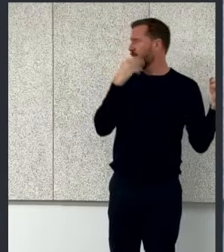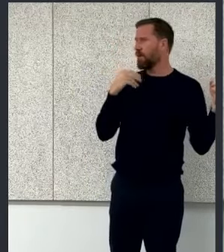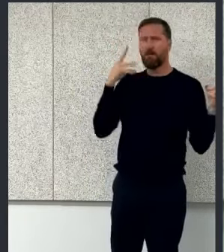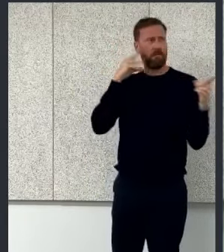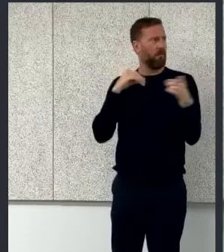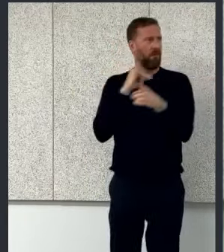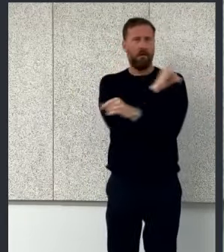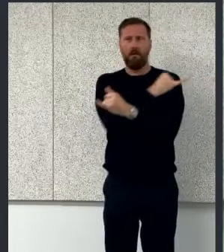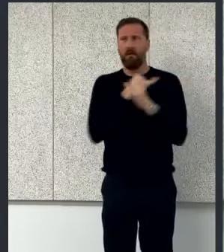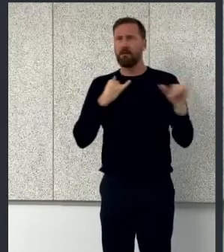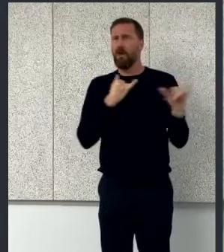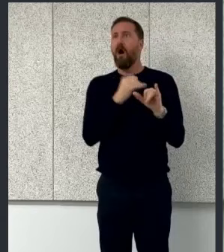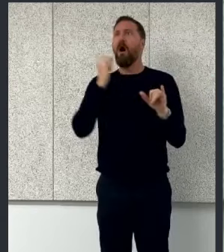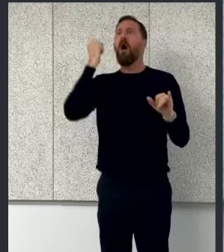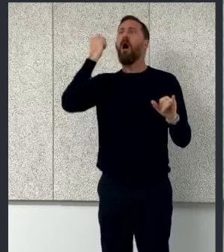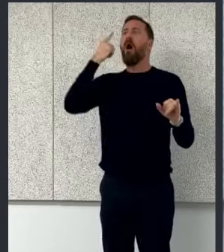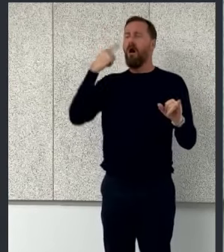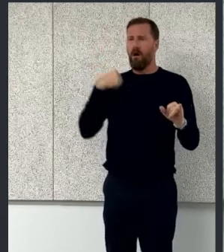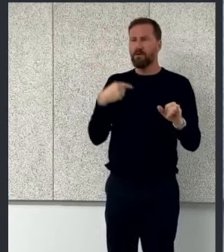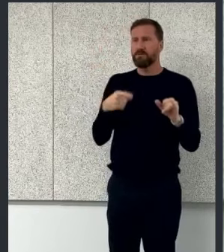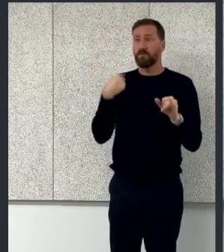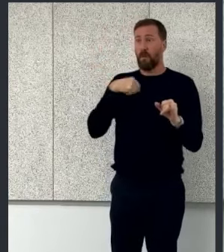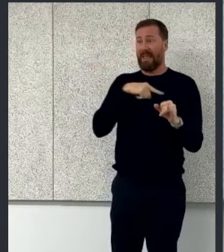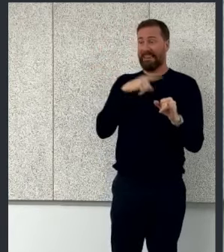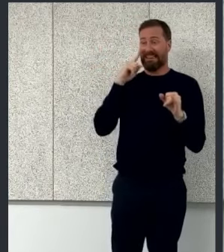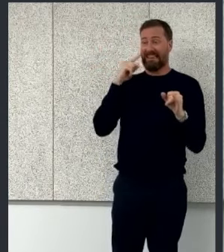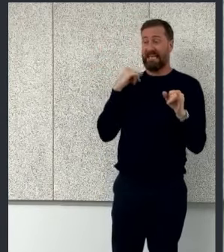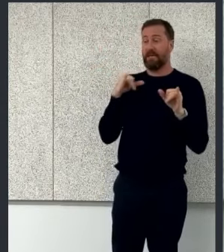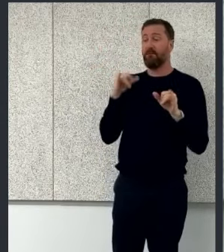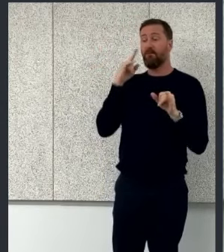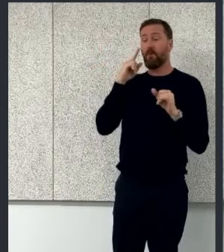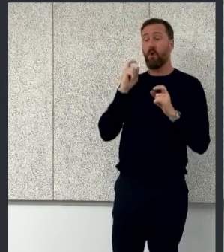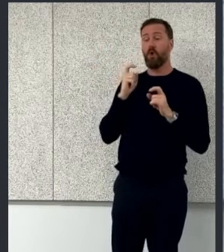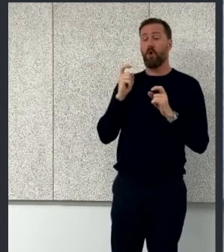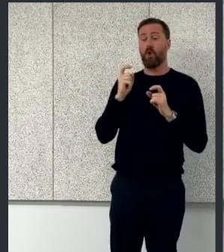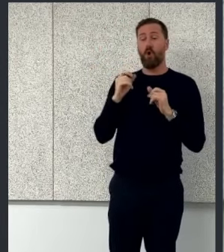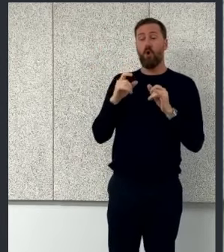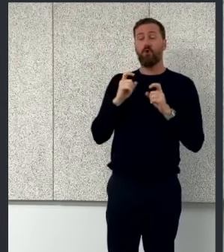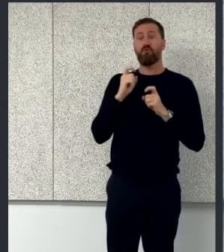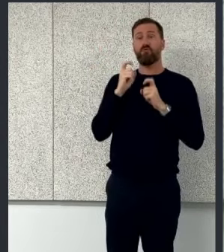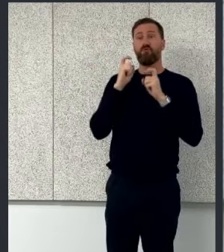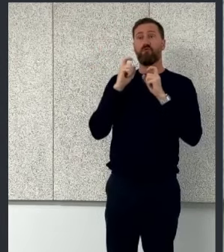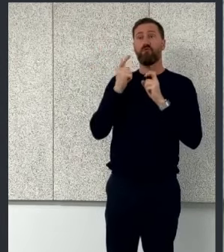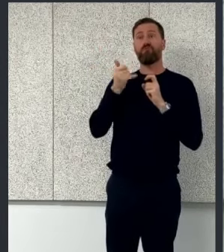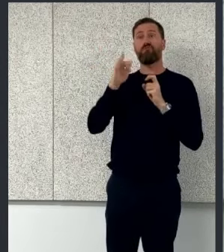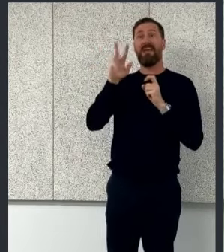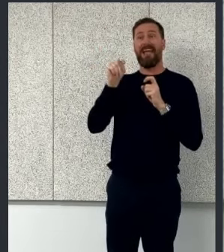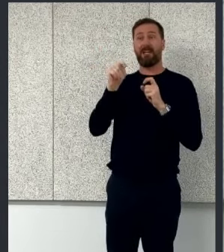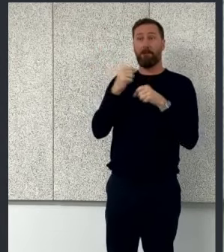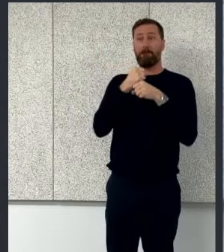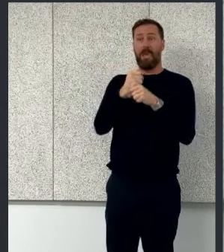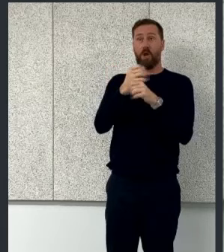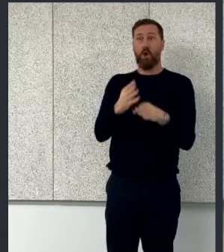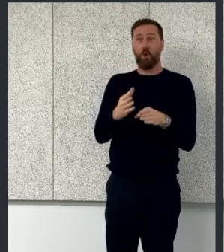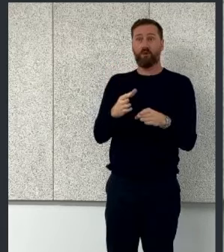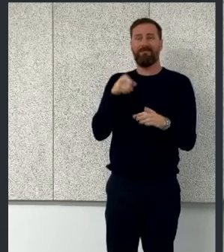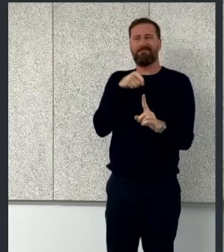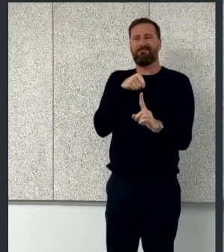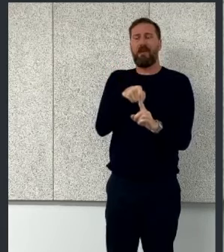And then also, I think it's incumbent on us as grant makers to be transparent about what we can and